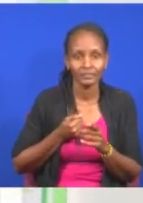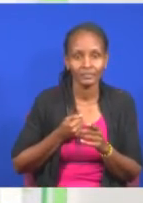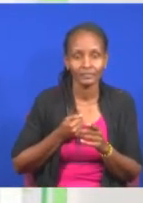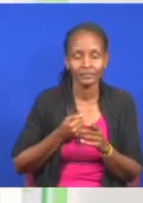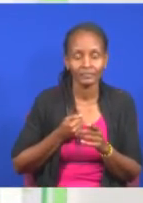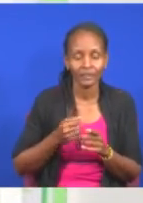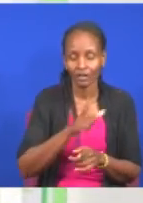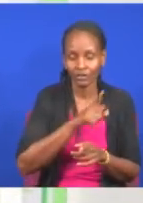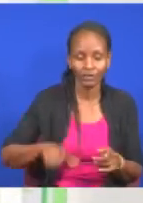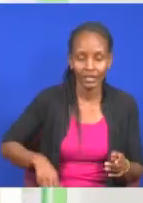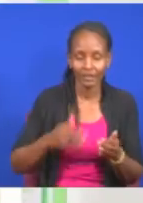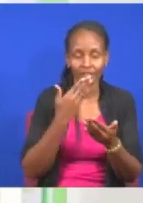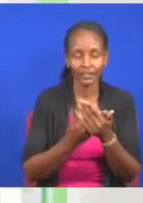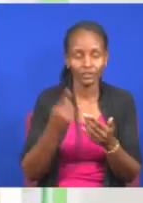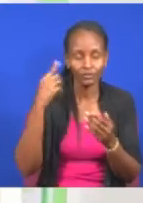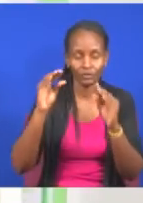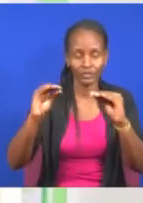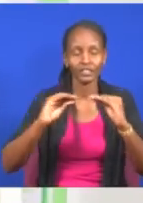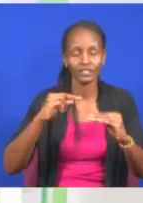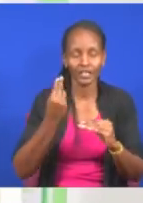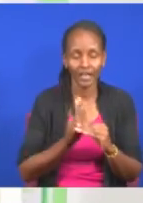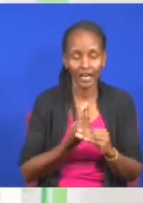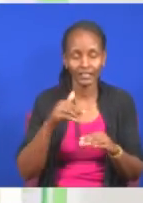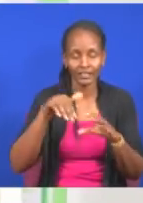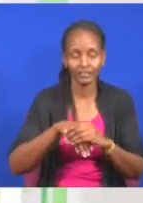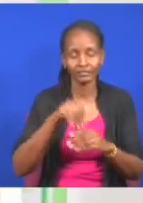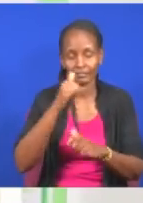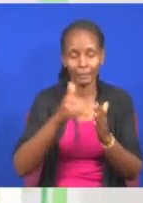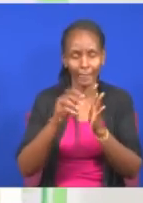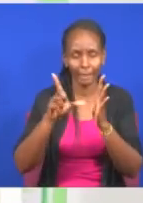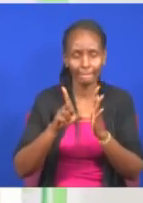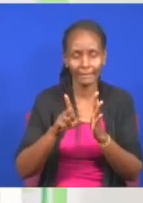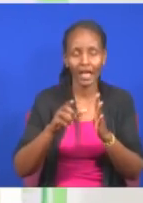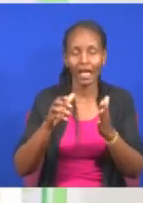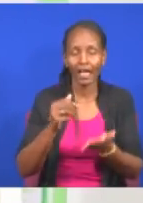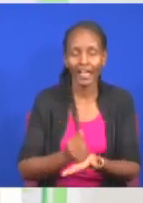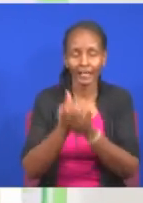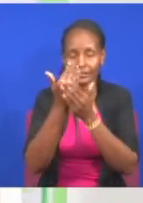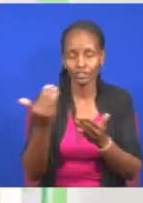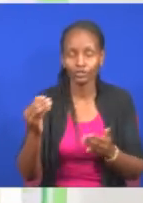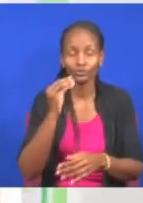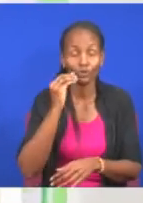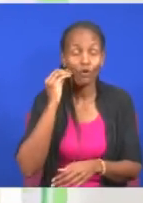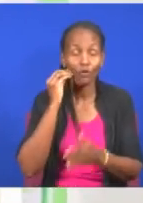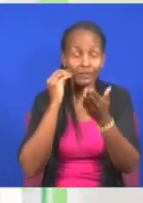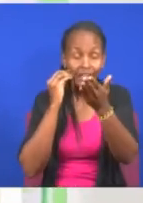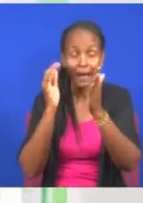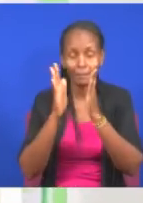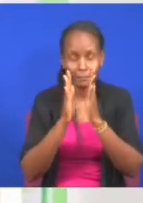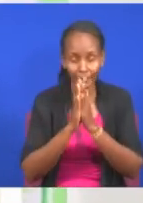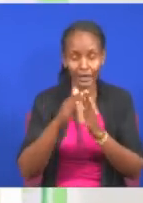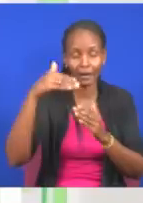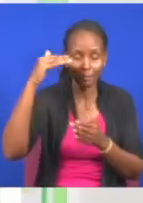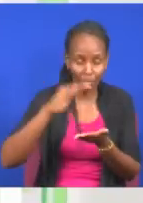Lord, thank you for teaching us in this lesson. Help the children at home pray more and